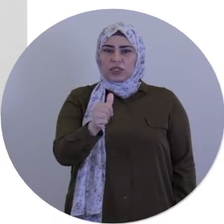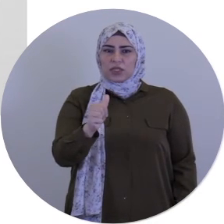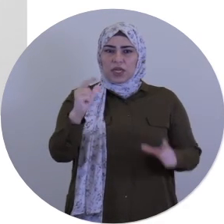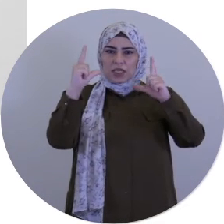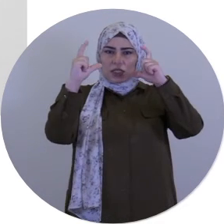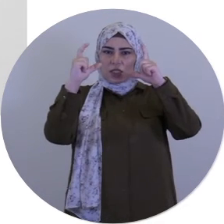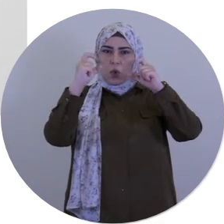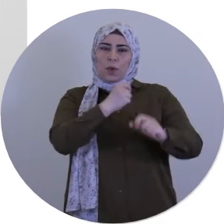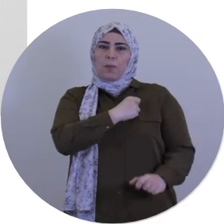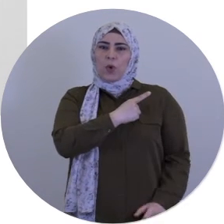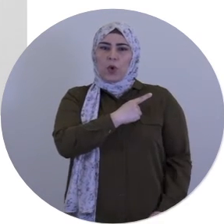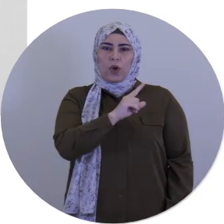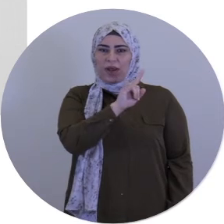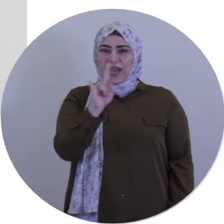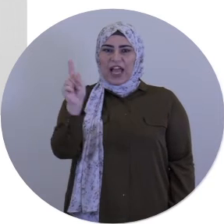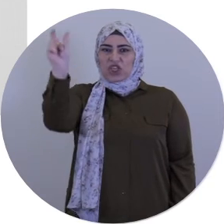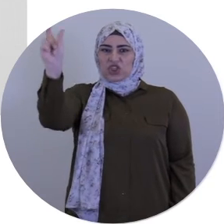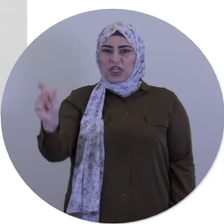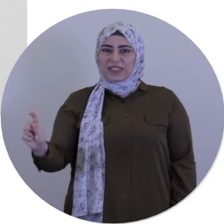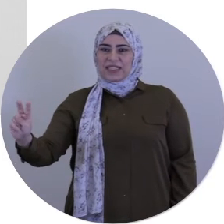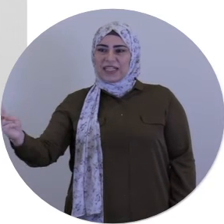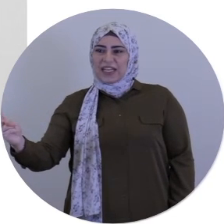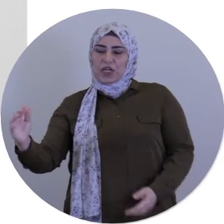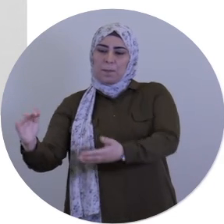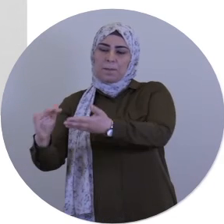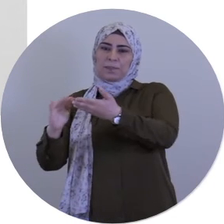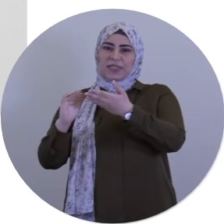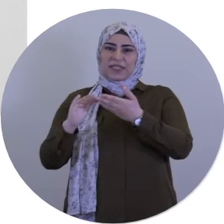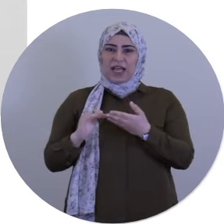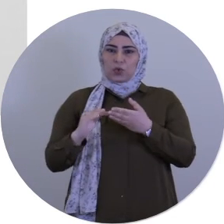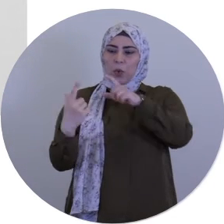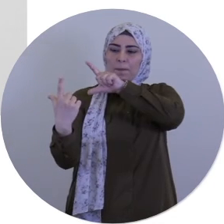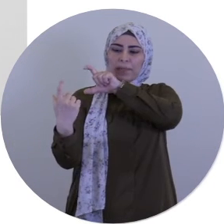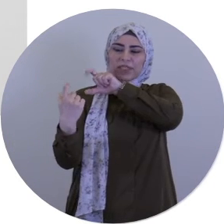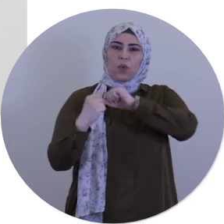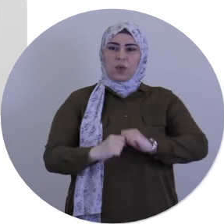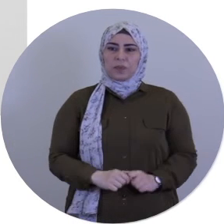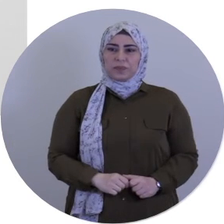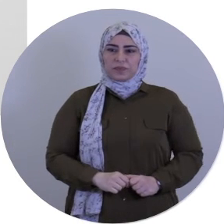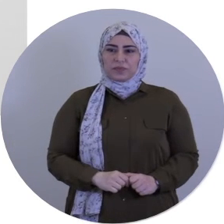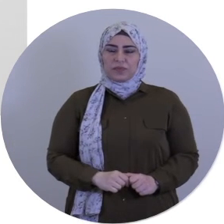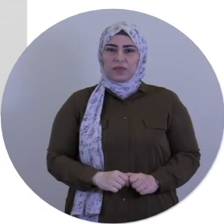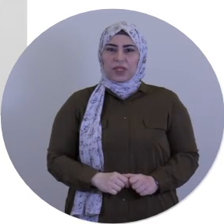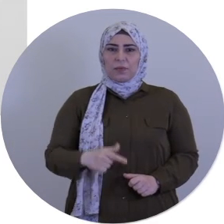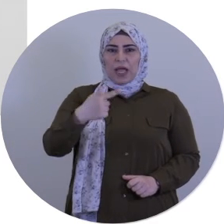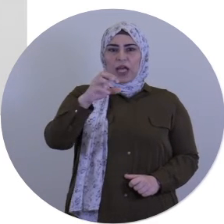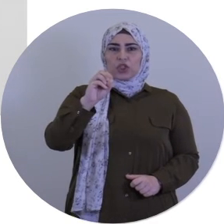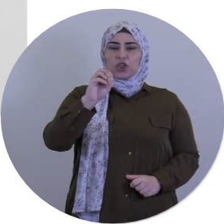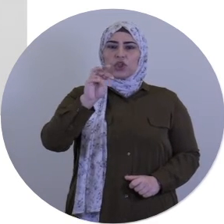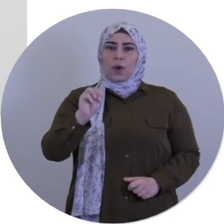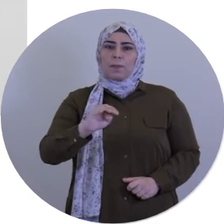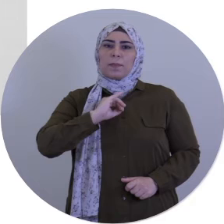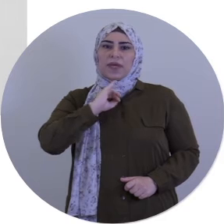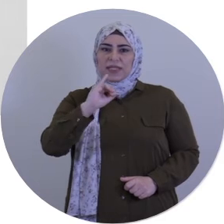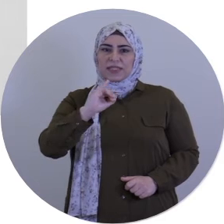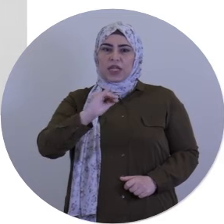own photo? No. Tom isn't going to take his own photo. Tom is going to have his photo